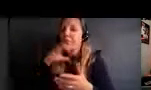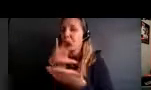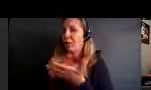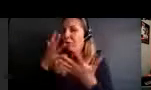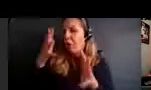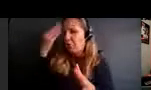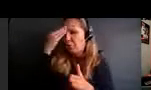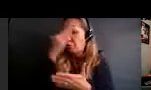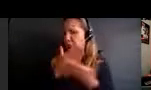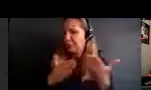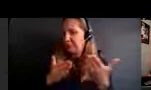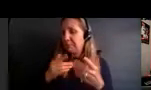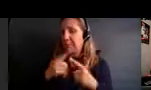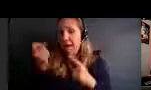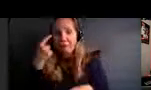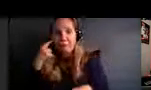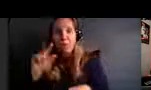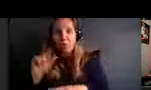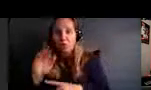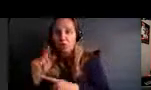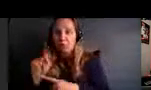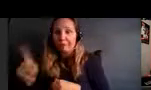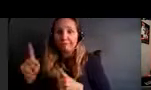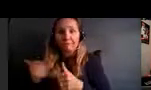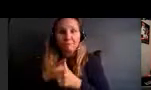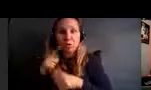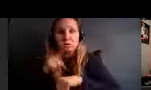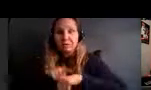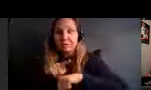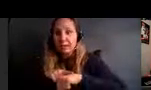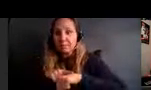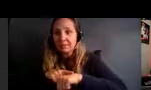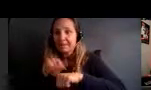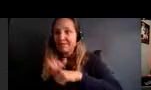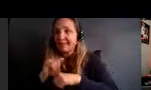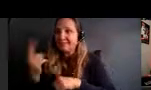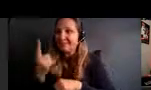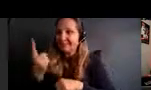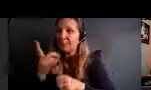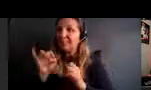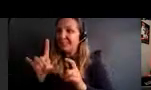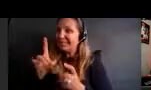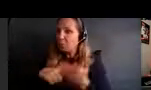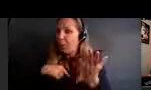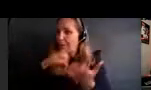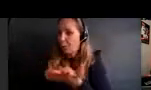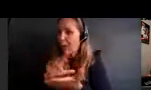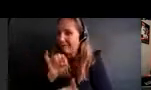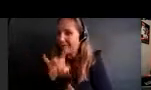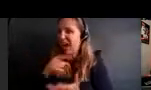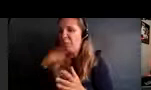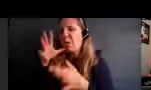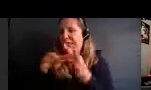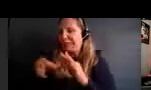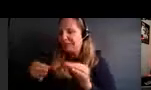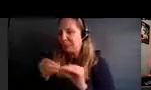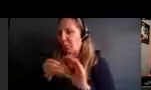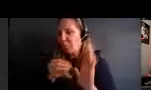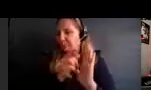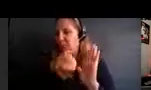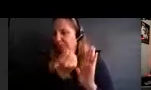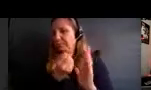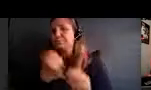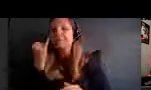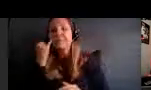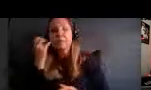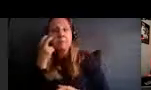for Grant, this was the first time ever that somebody had done something that she did, and I'll explain that in a second. So if somebody is blind or has low